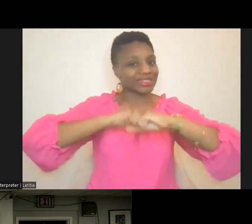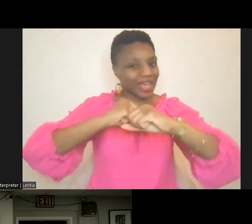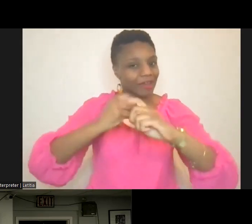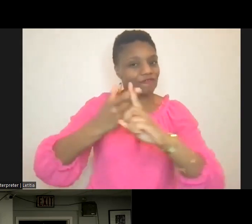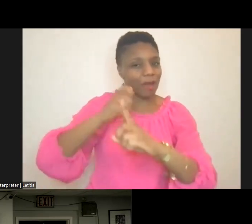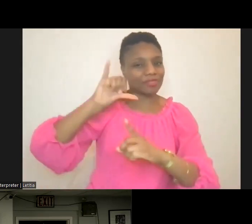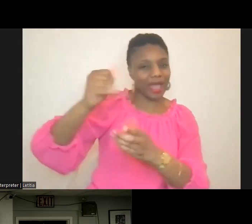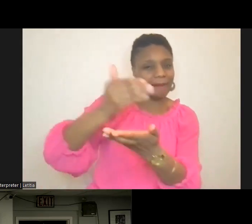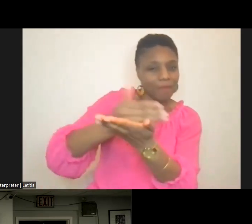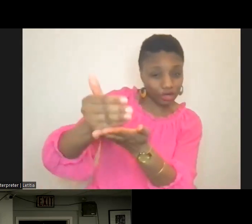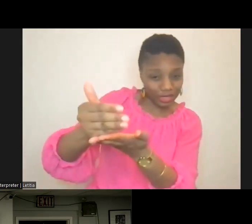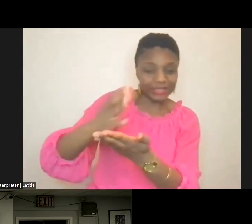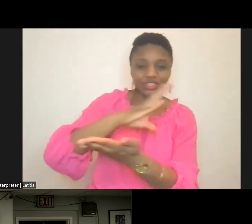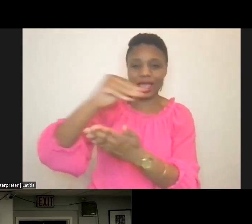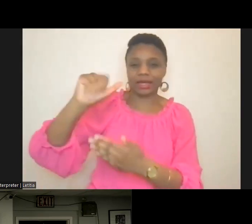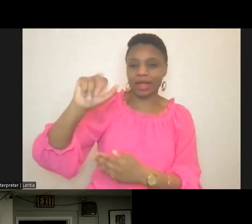forward.